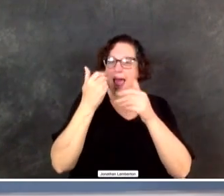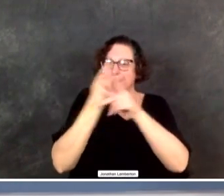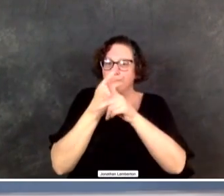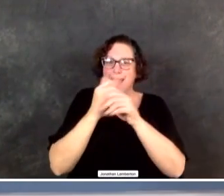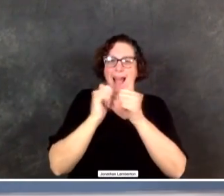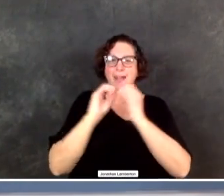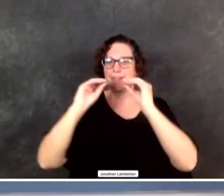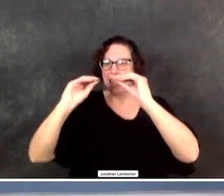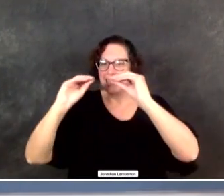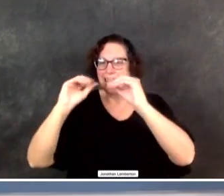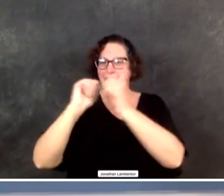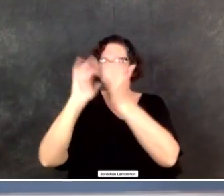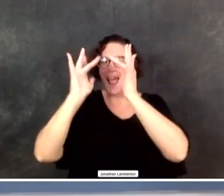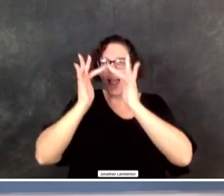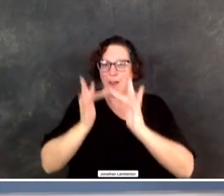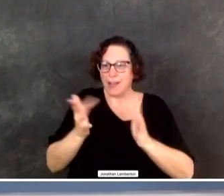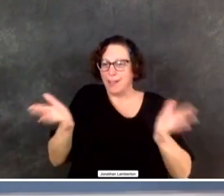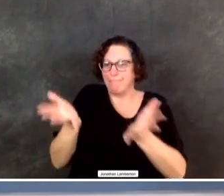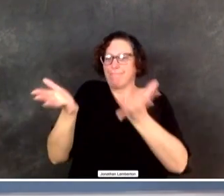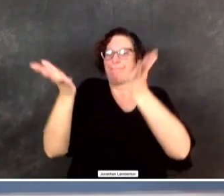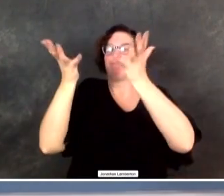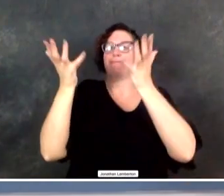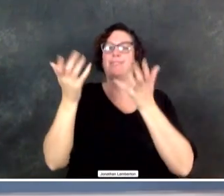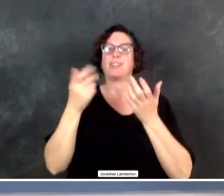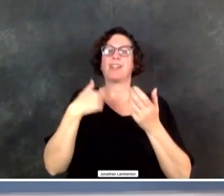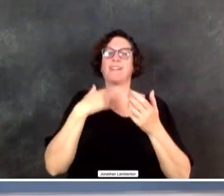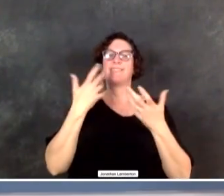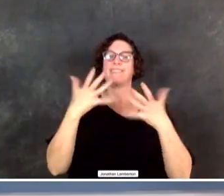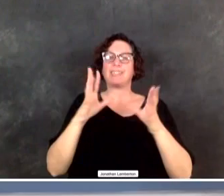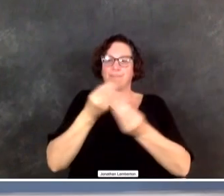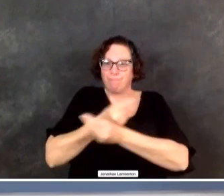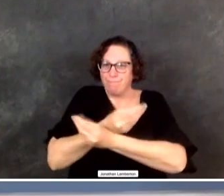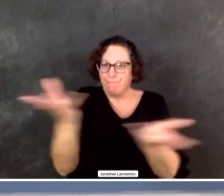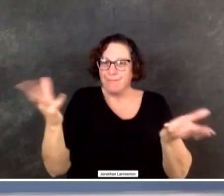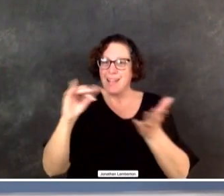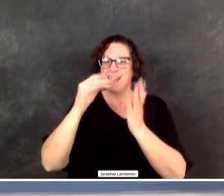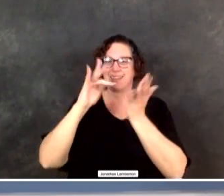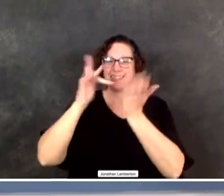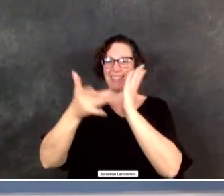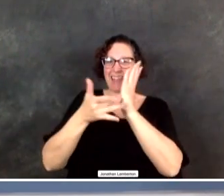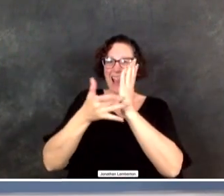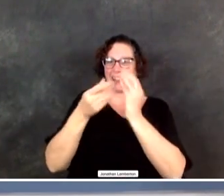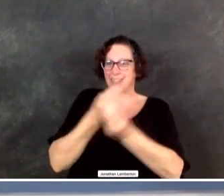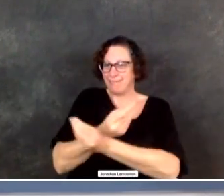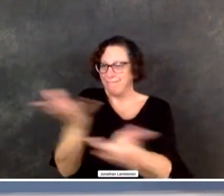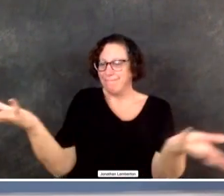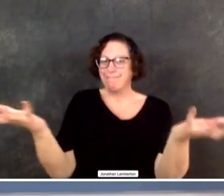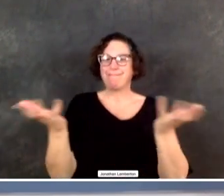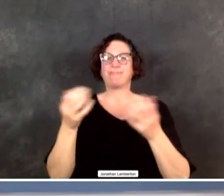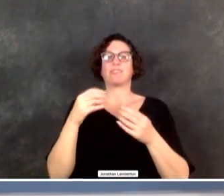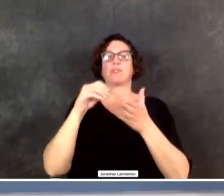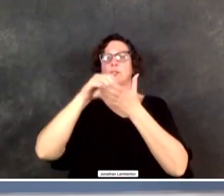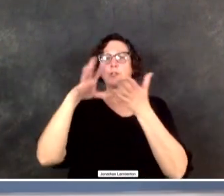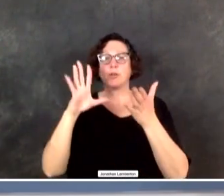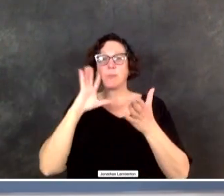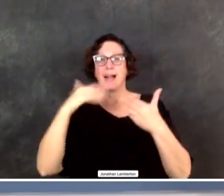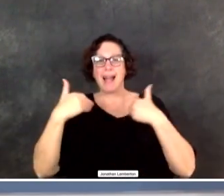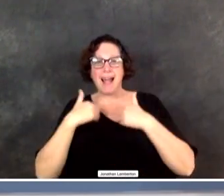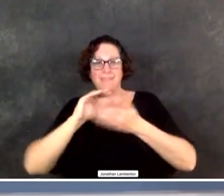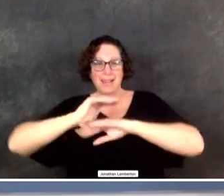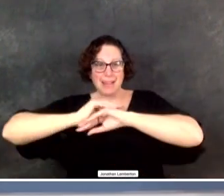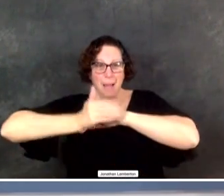egregious in communities like the Bronx. Students will have laptops. Students will have devices. They'll be connected. They will have the ability